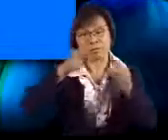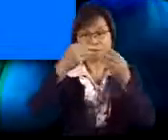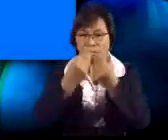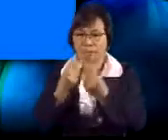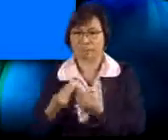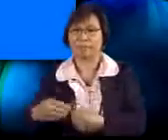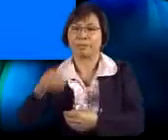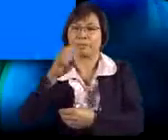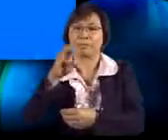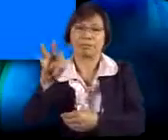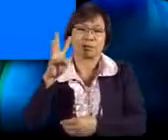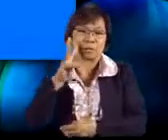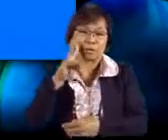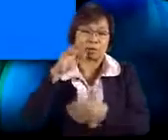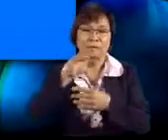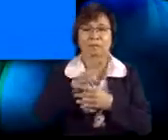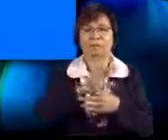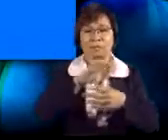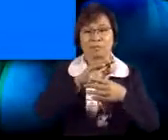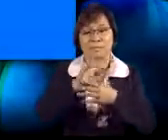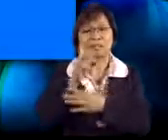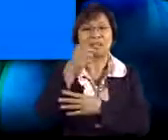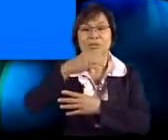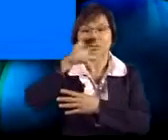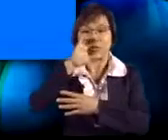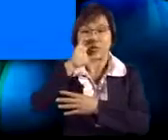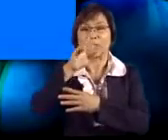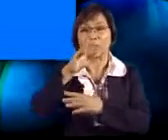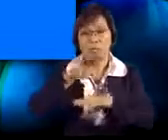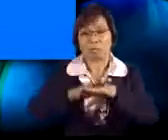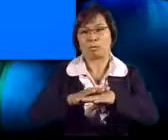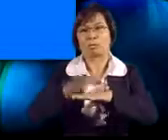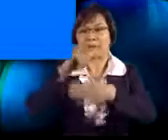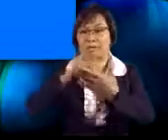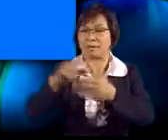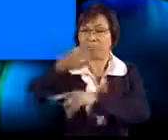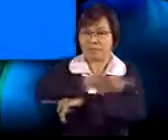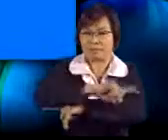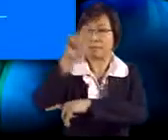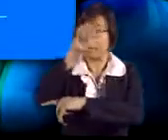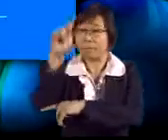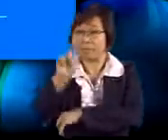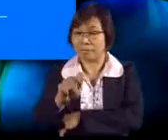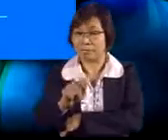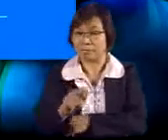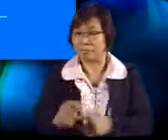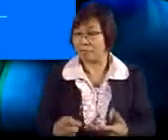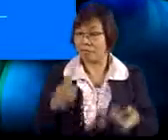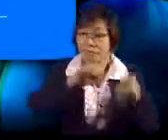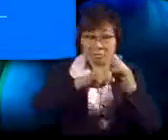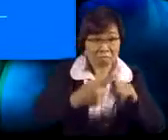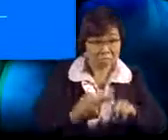Find the amount of volume of water did he drink on that day. So